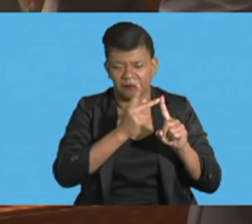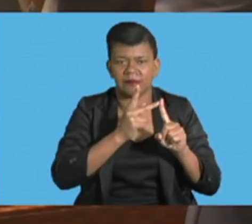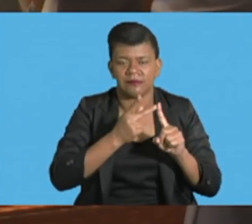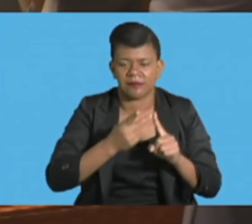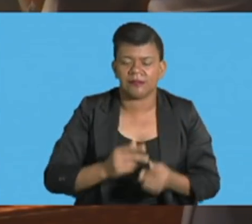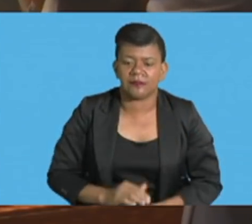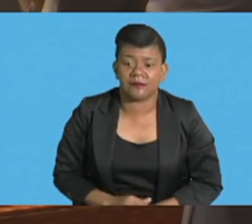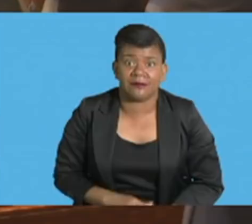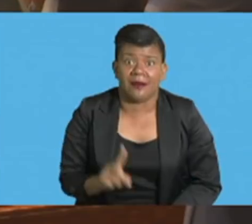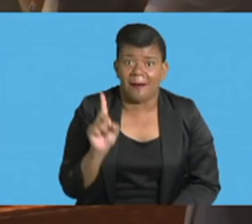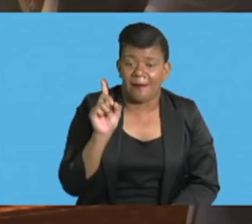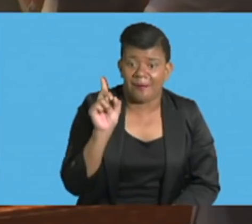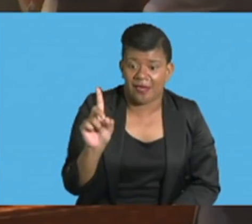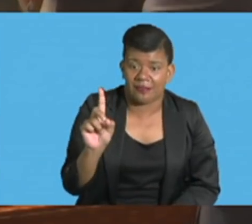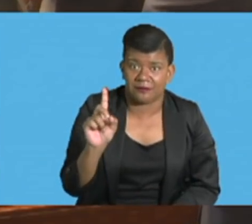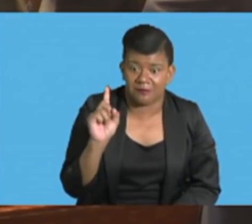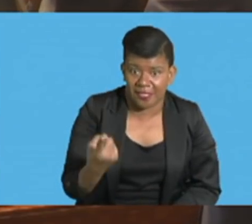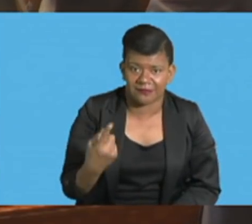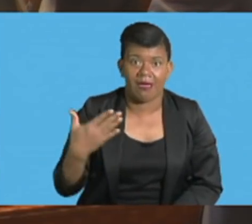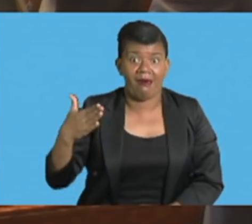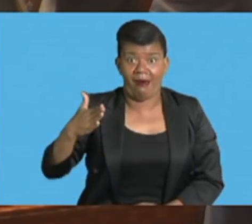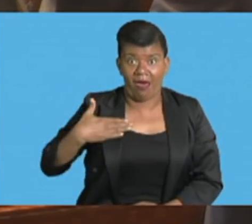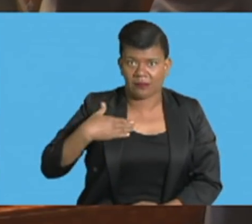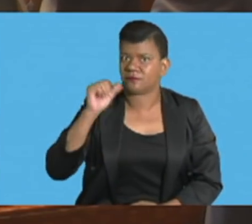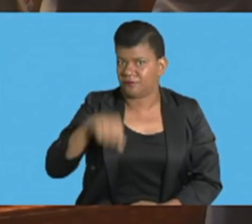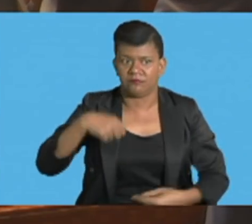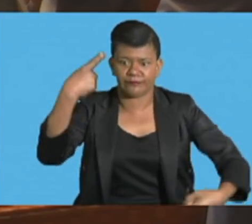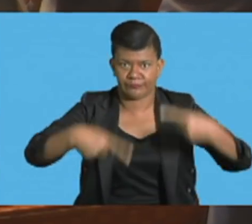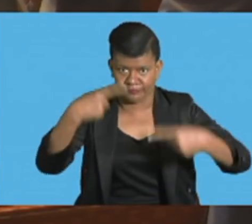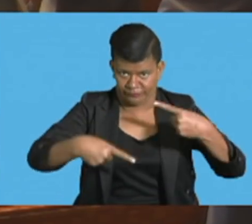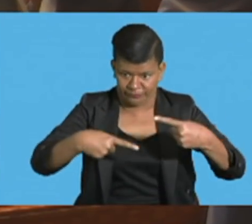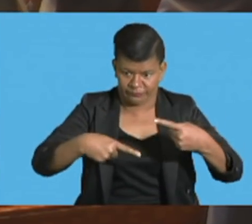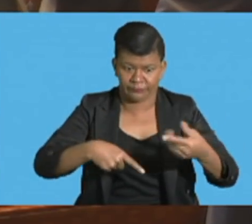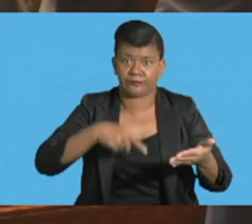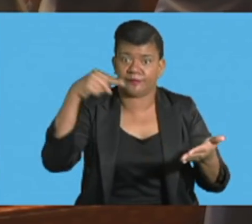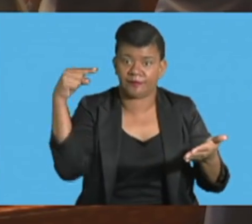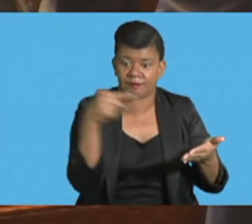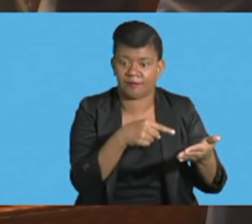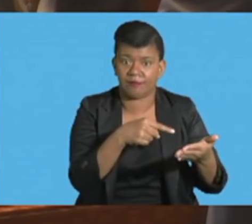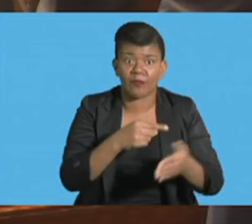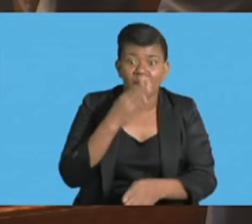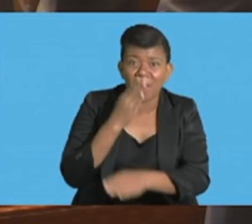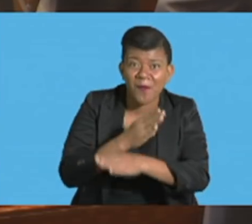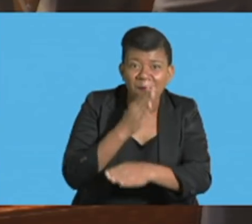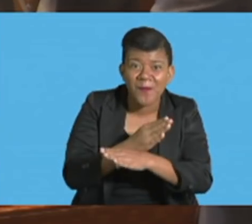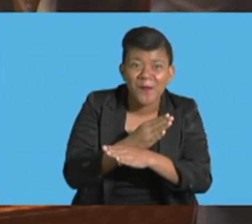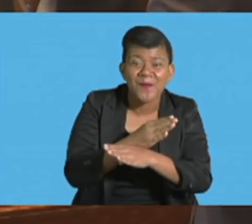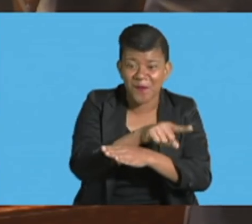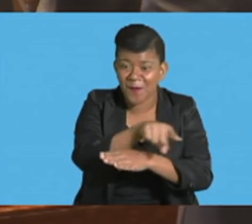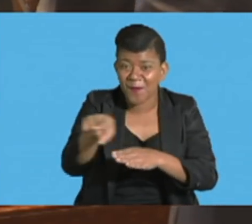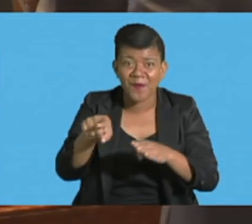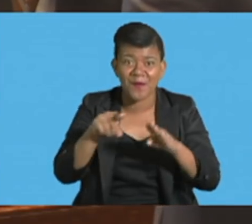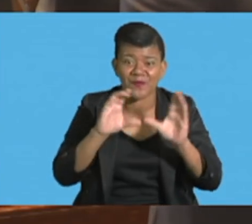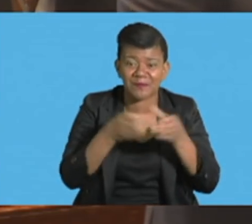fundamental difference between healthy debate on one hand and actively working to undermine our national